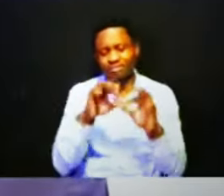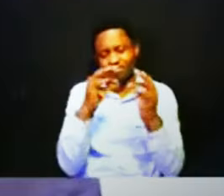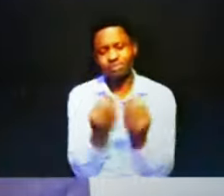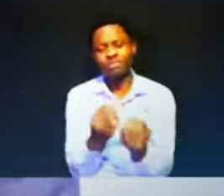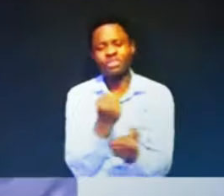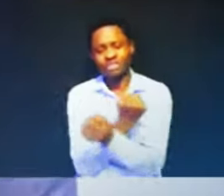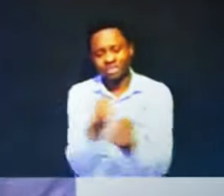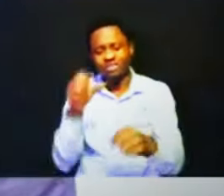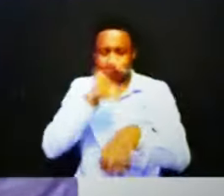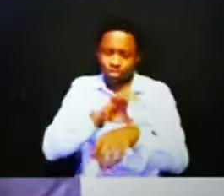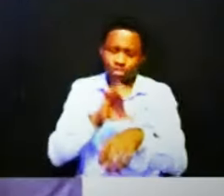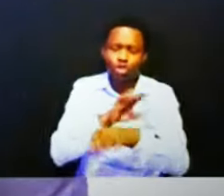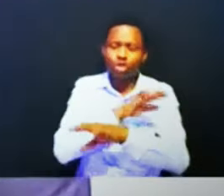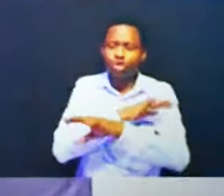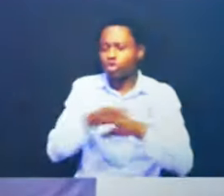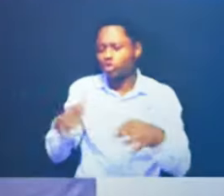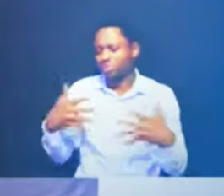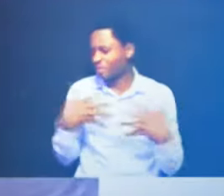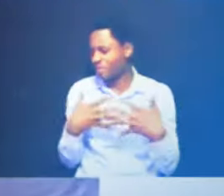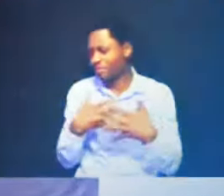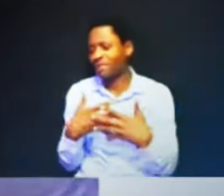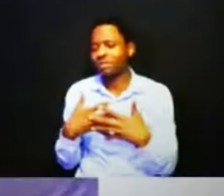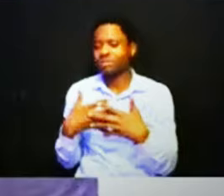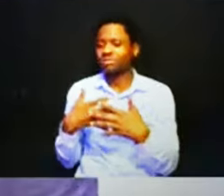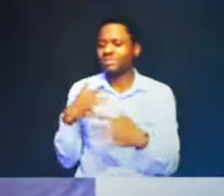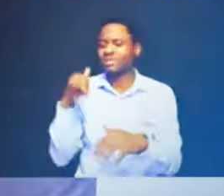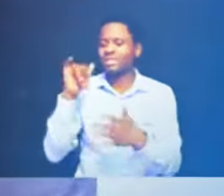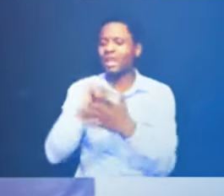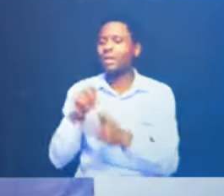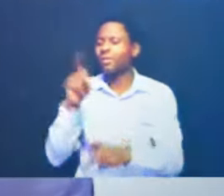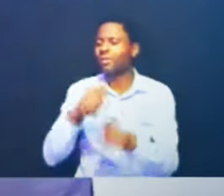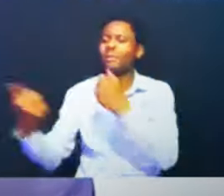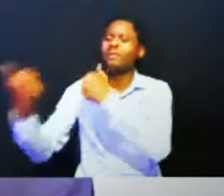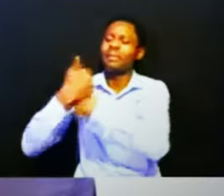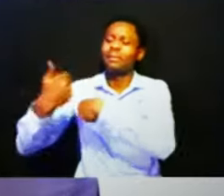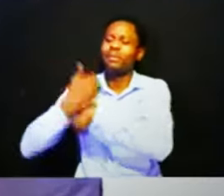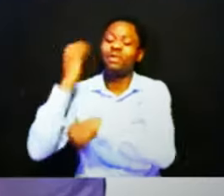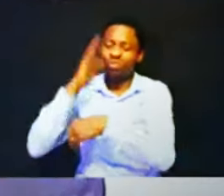us be afraid of the afflictions and the troubles that may come upon us.